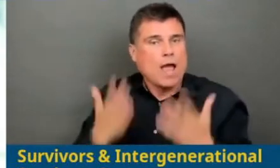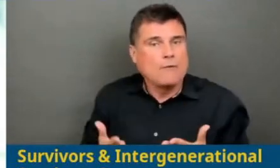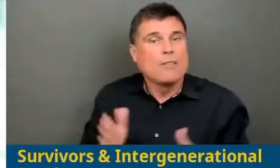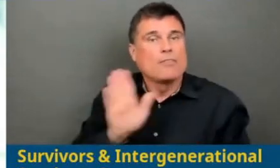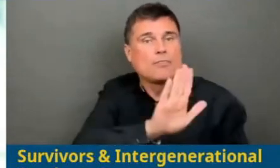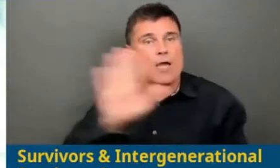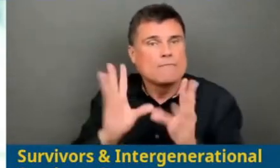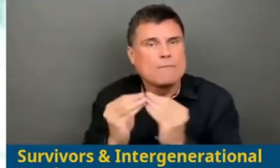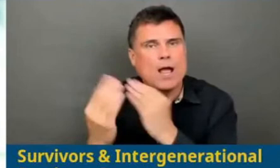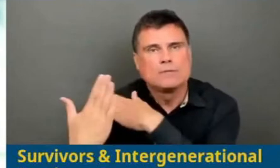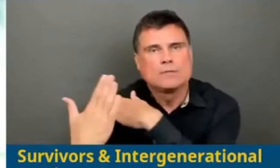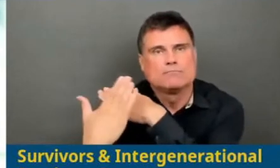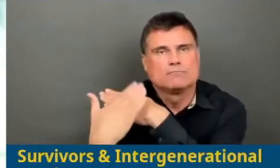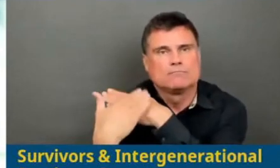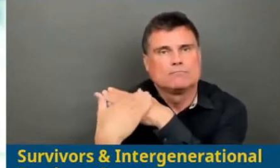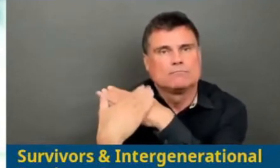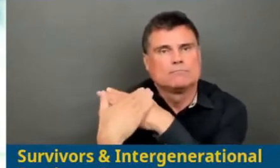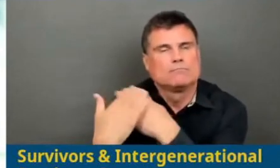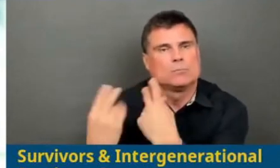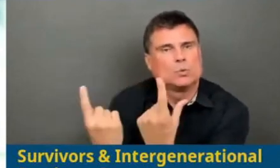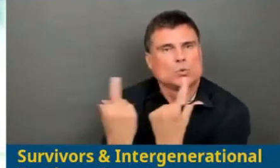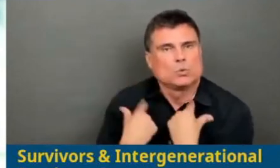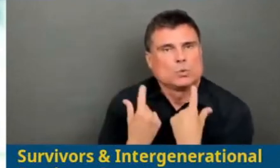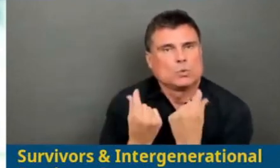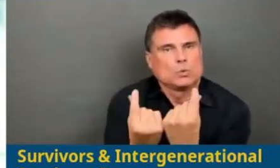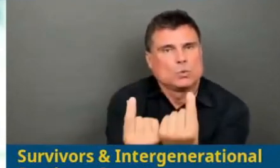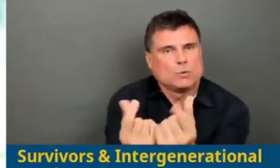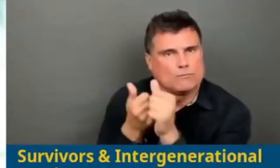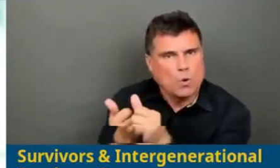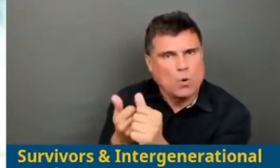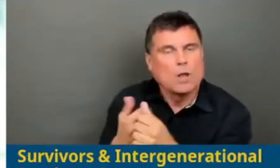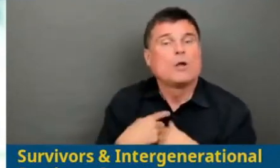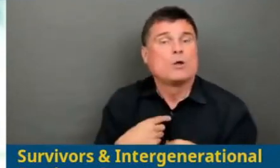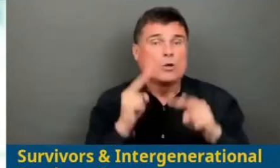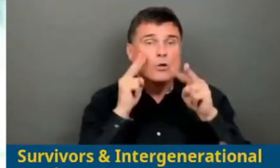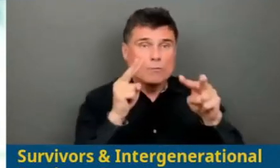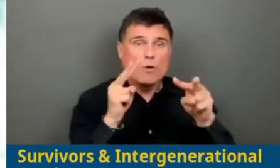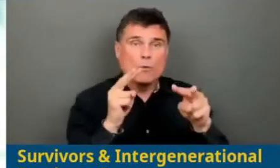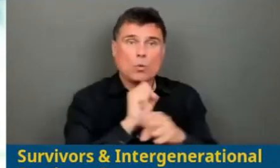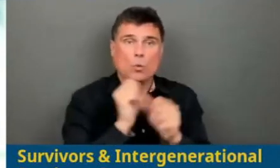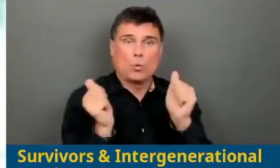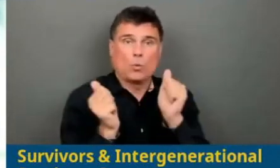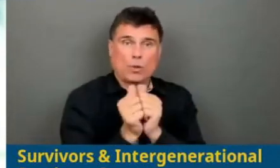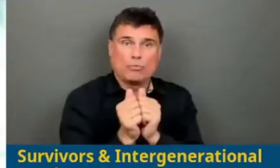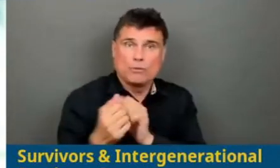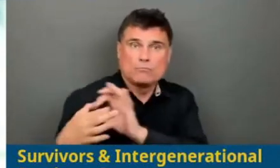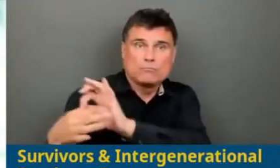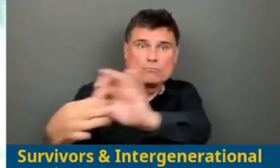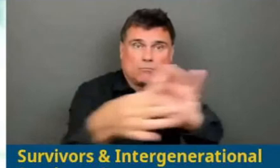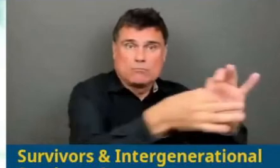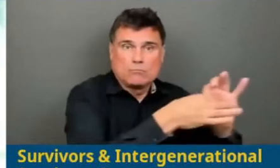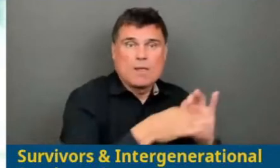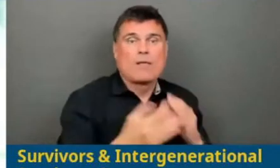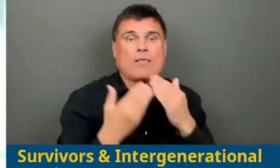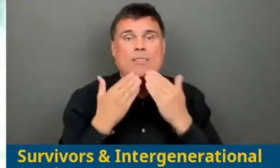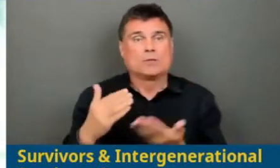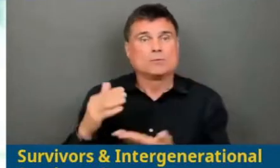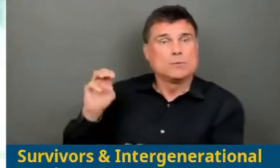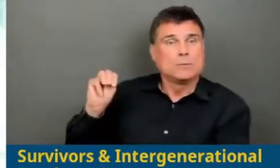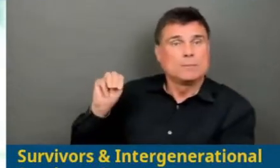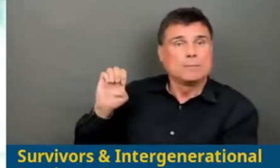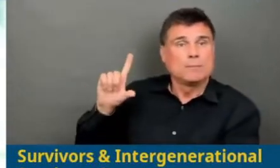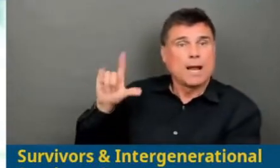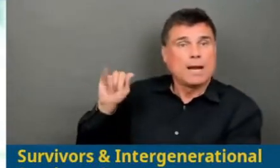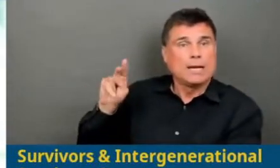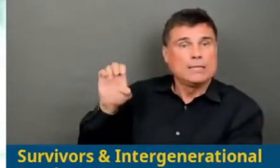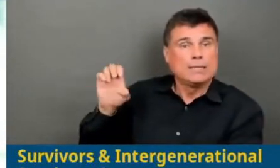to the work that we need to do together, and I'm grateful for Melanie and the work that she does for the